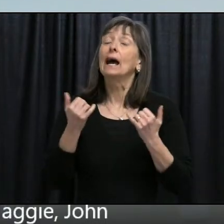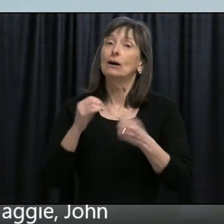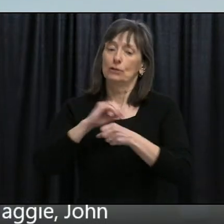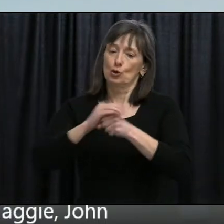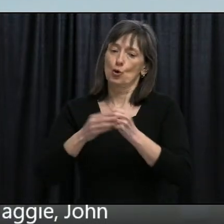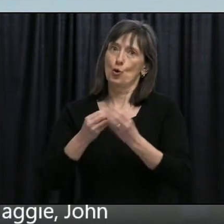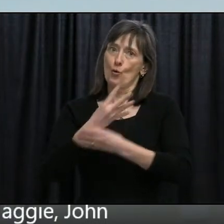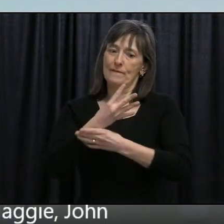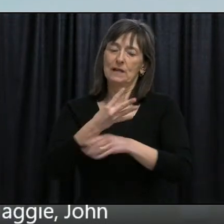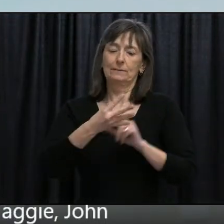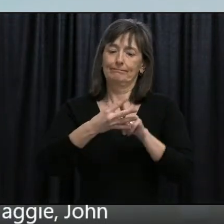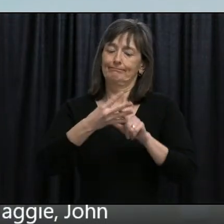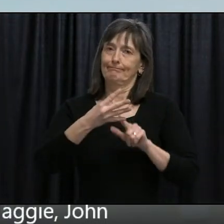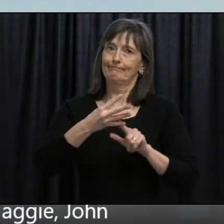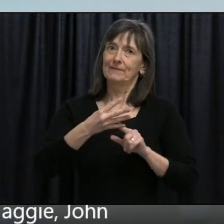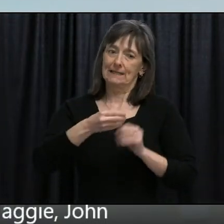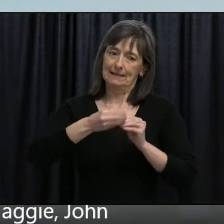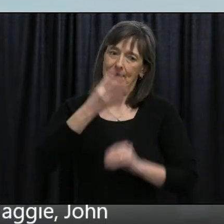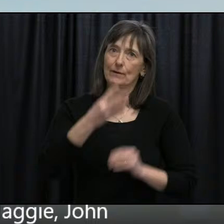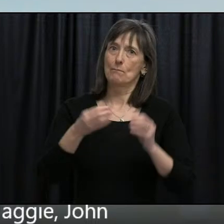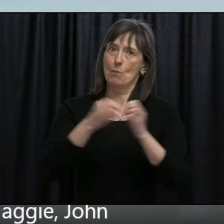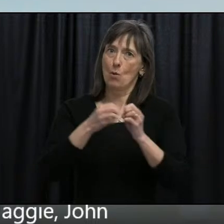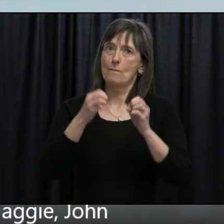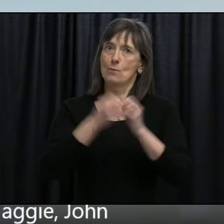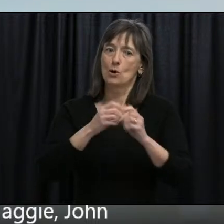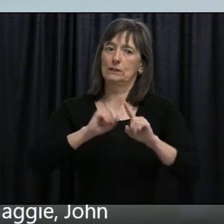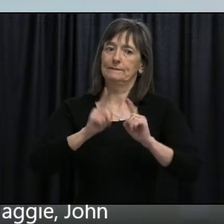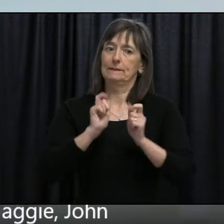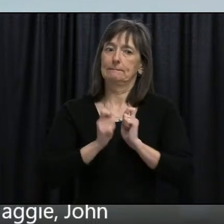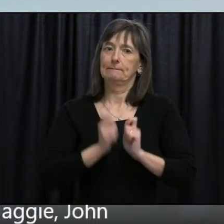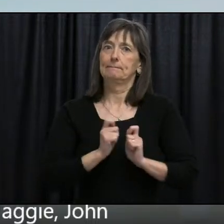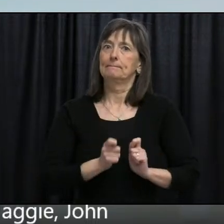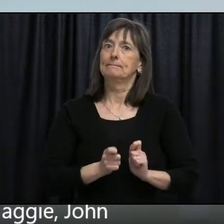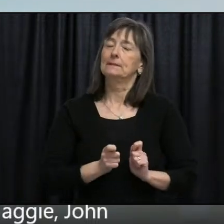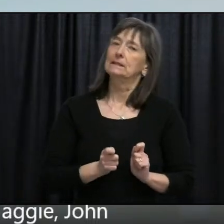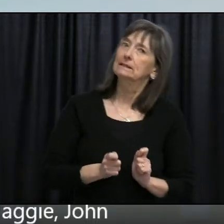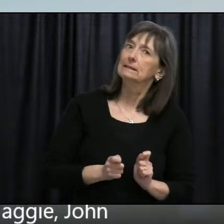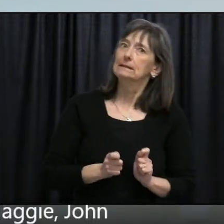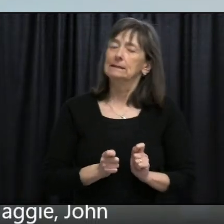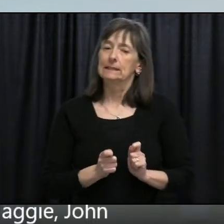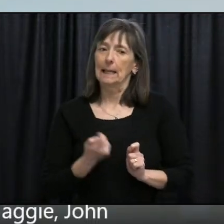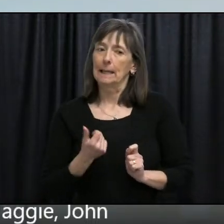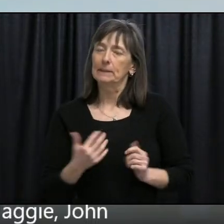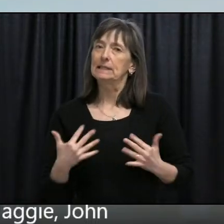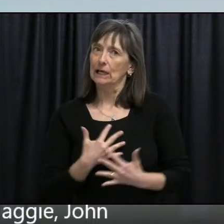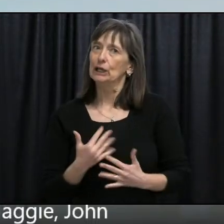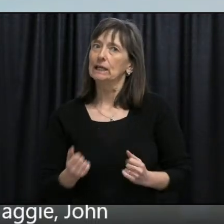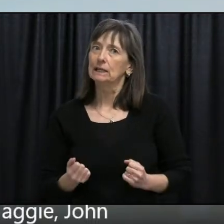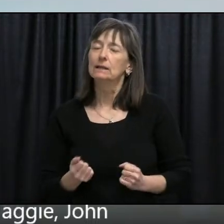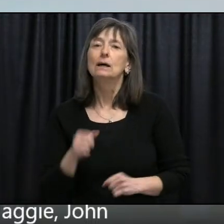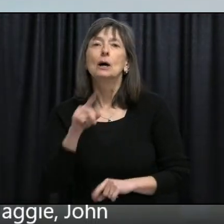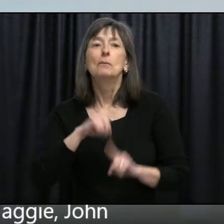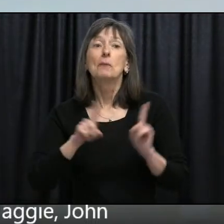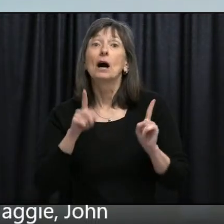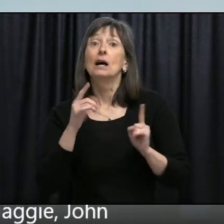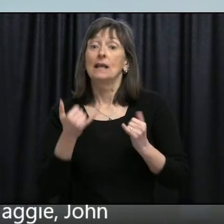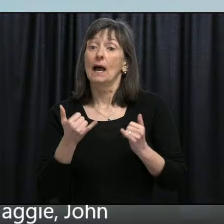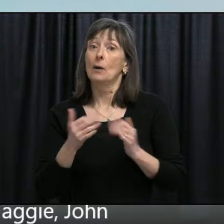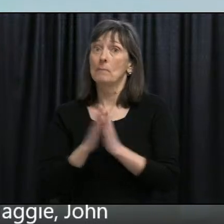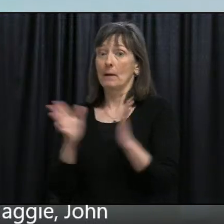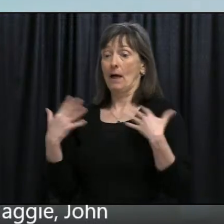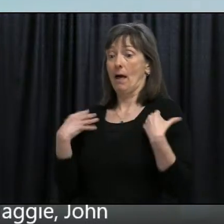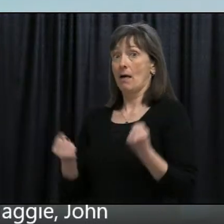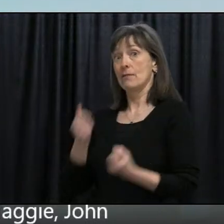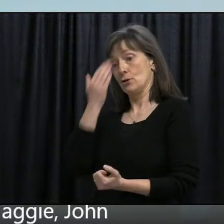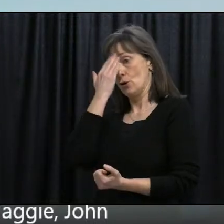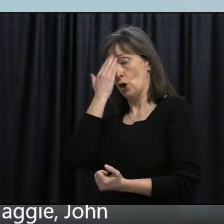very troublesome. But it's only by using our public health knowledge and the advice of Dr. Fitzgerald and her team that we can manage these